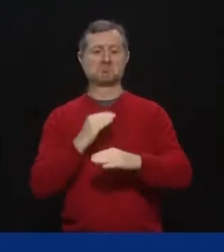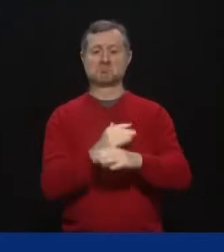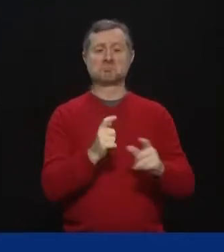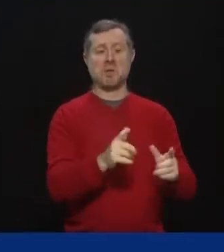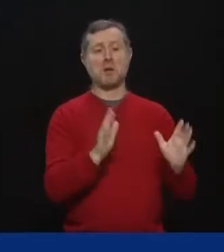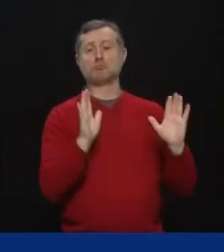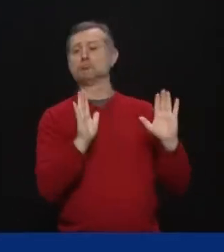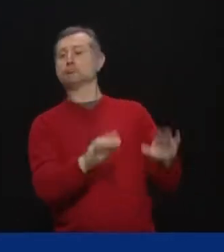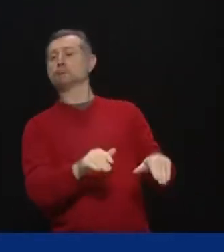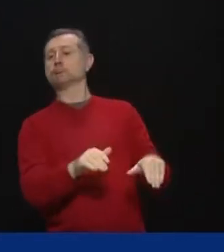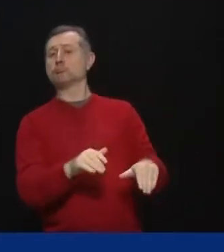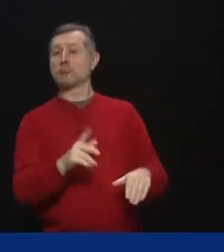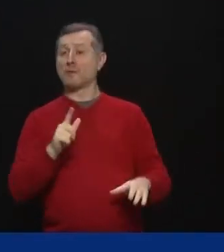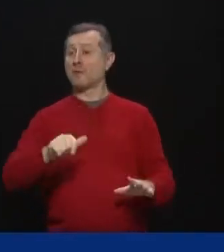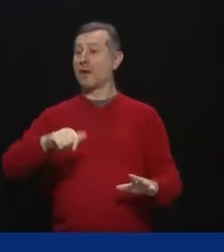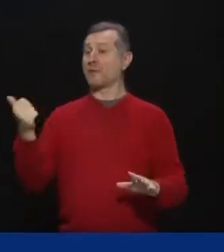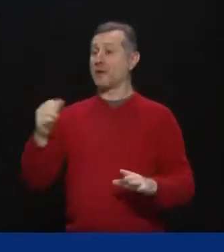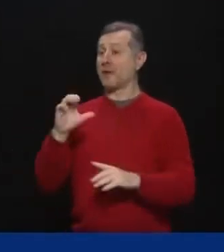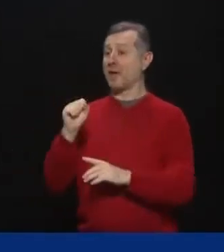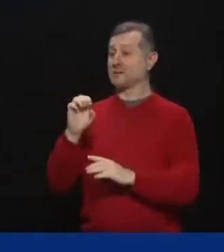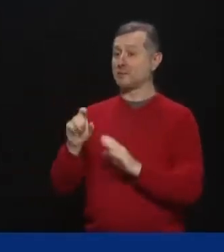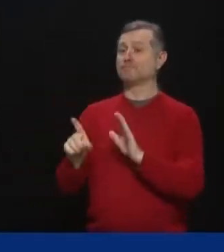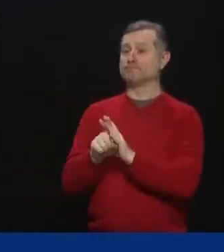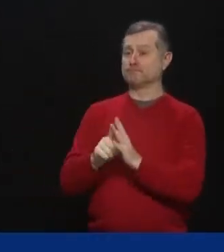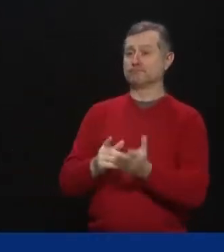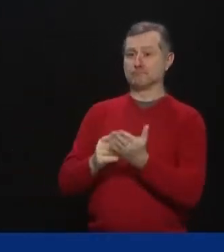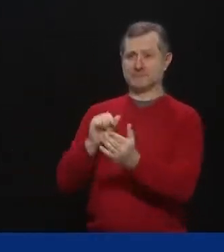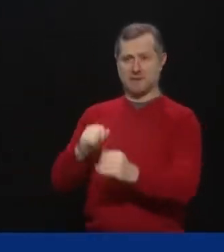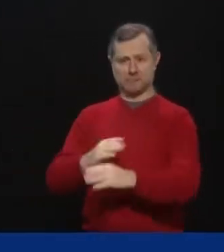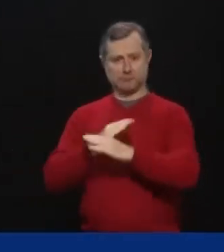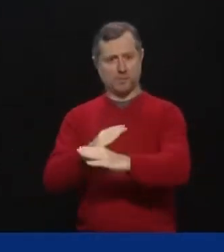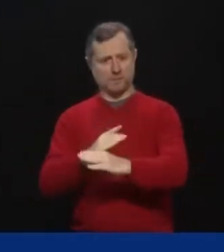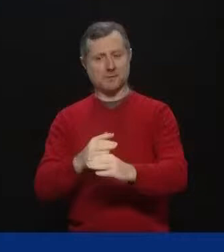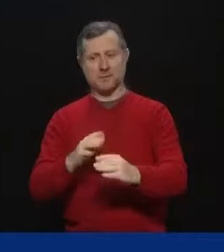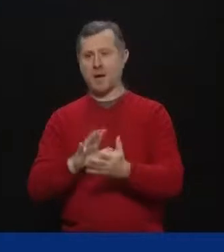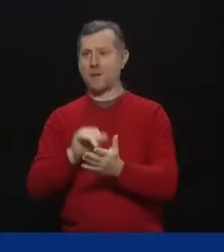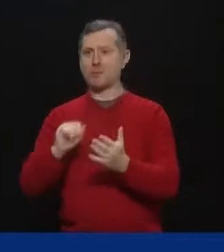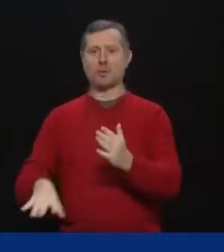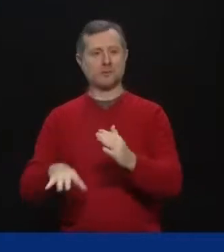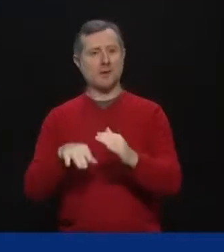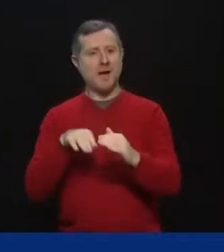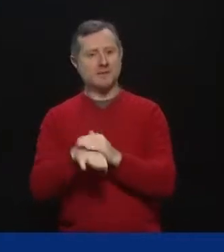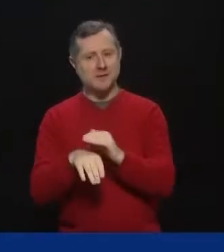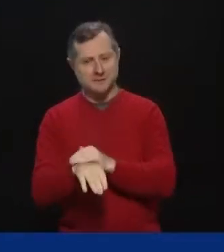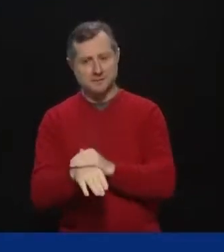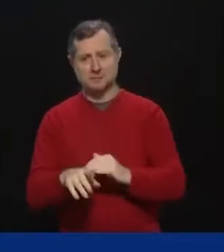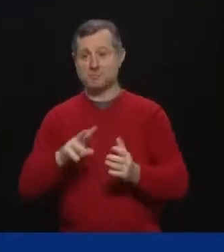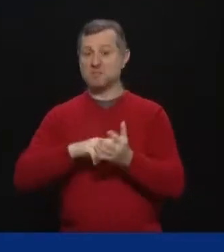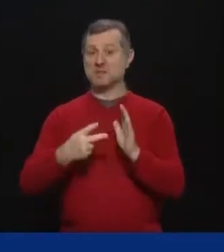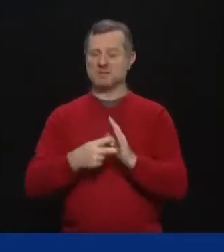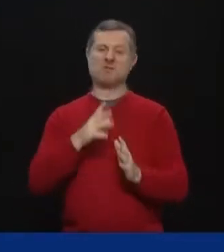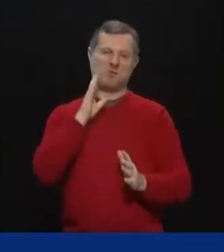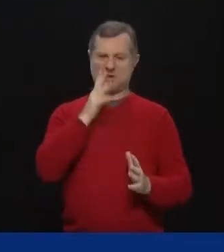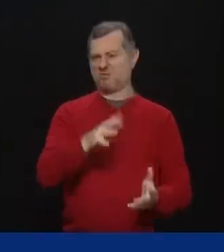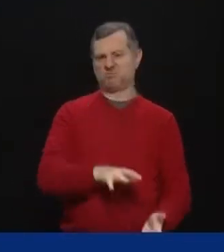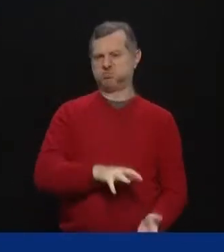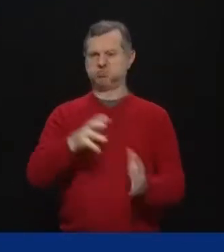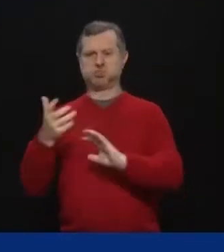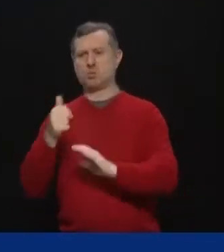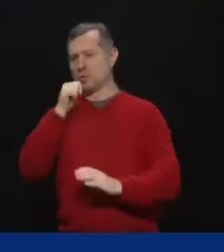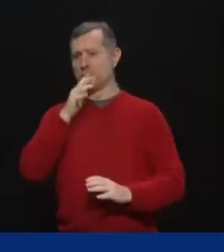another case that could further decimate abortion access. We're on the verge of a catastrophe for access to abortion care across the